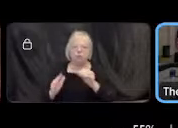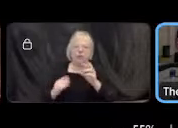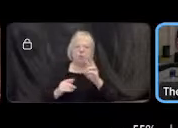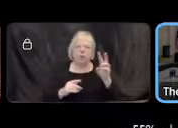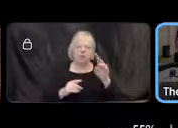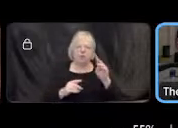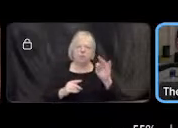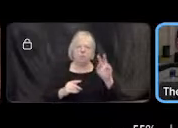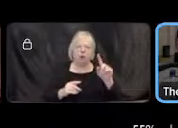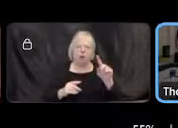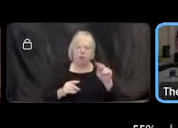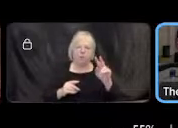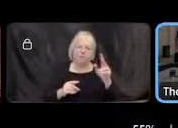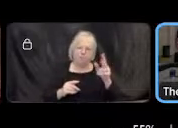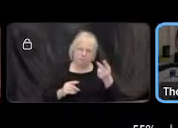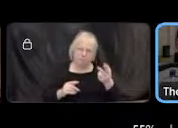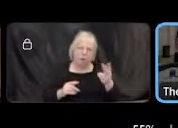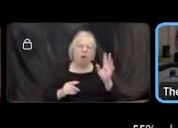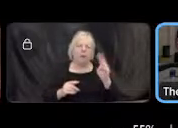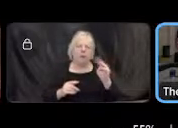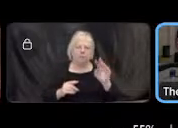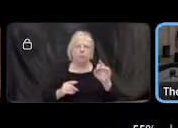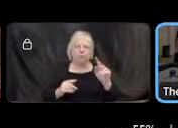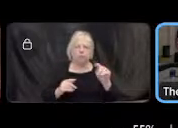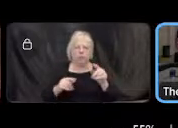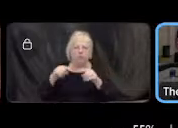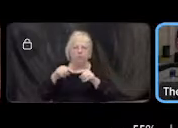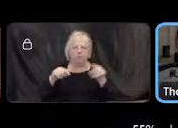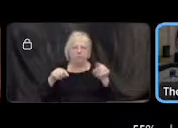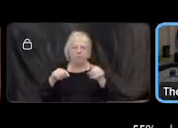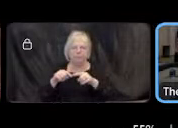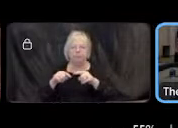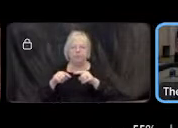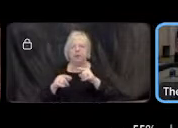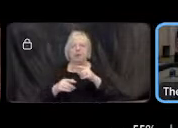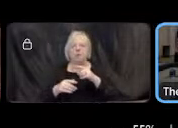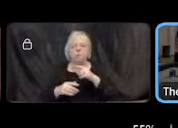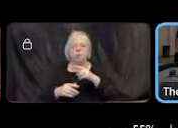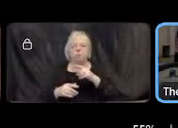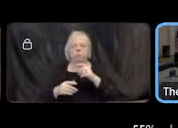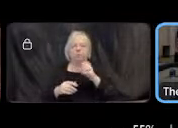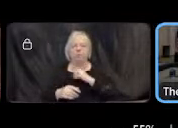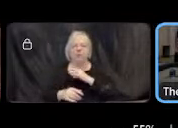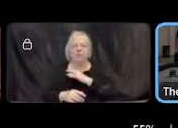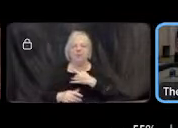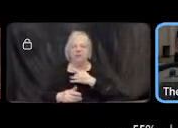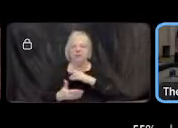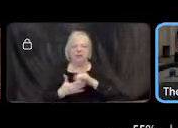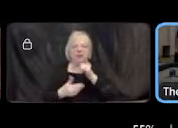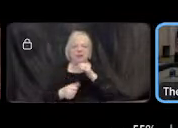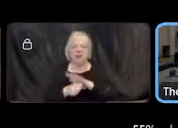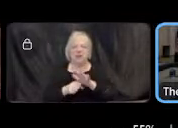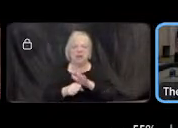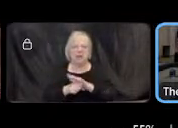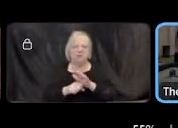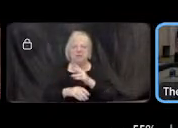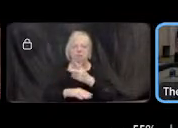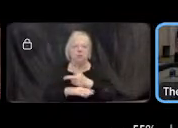north. Staff believes the proposed number of parking spaces is not sufficient to support